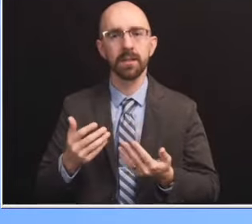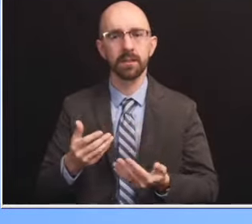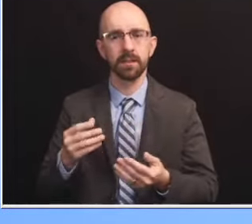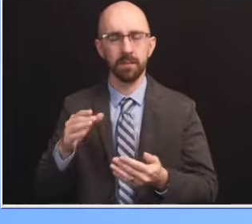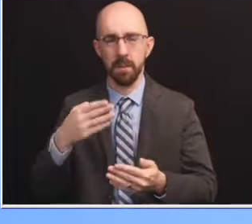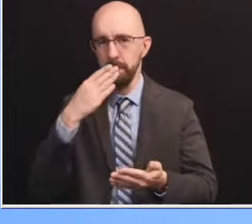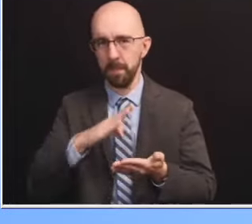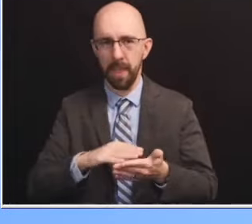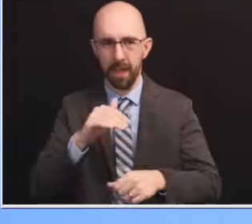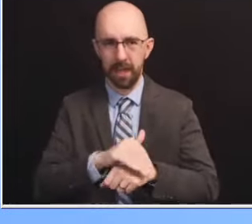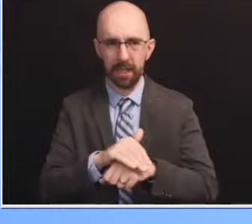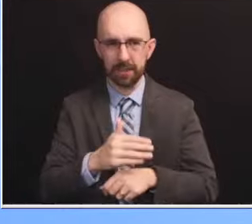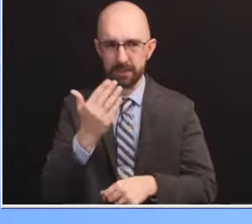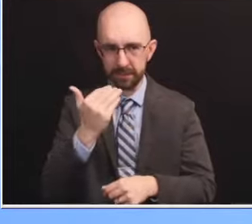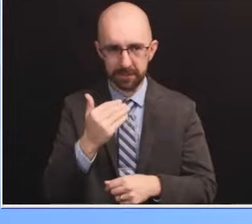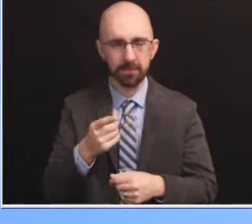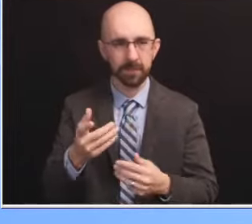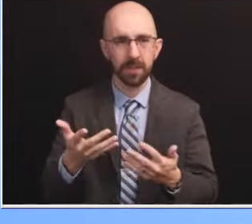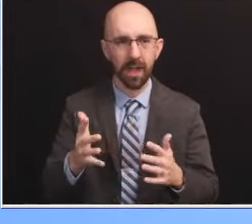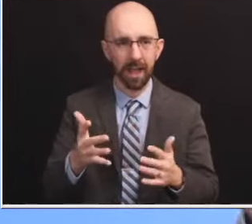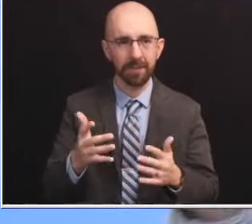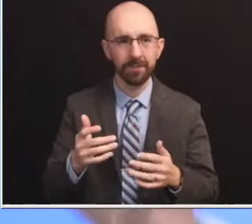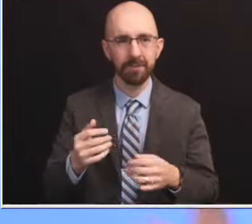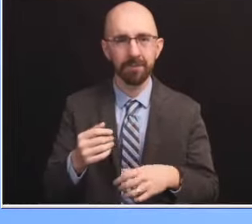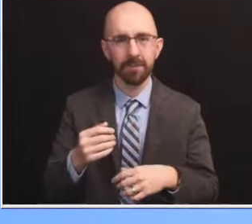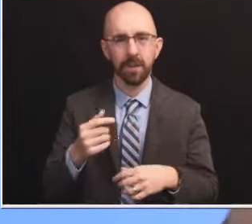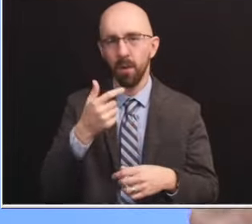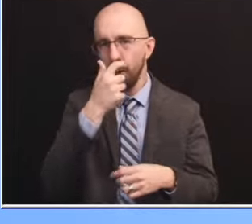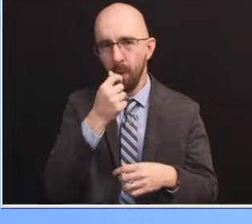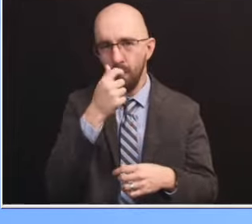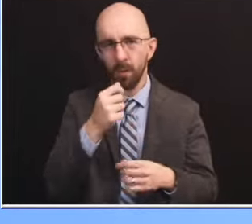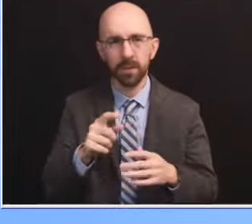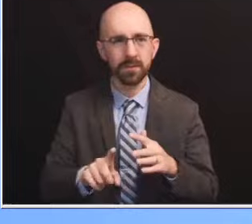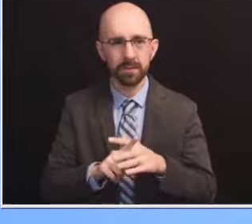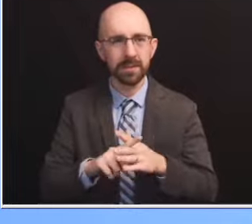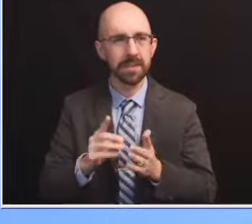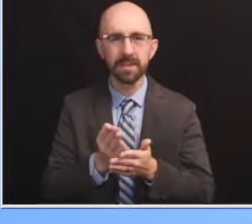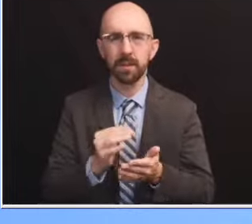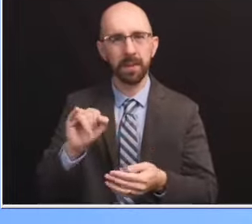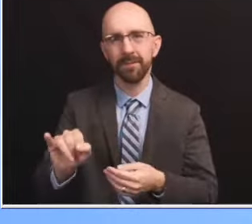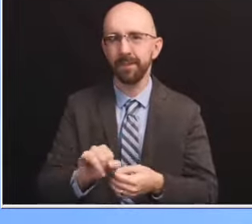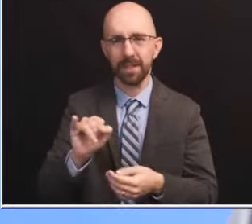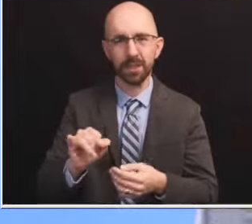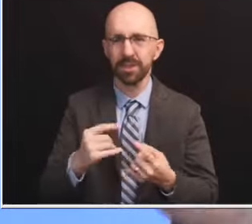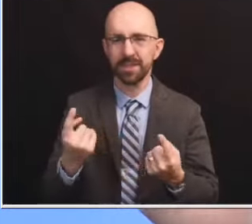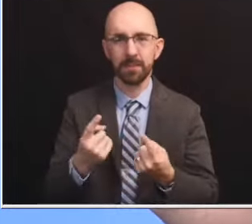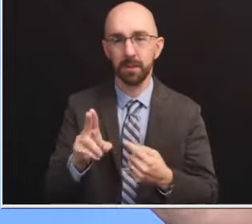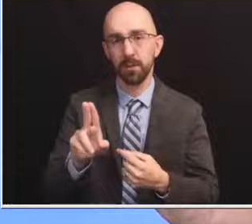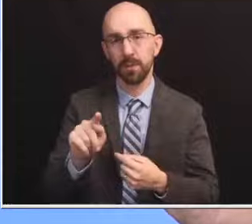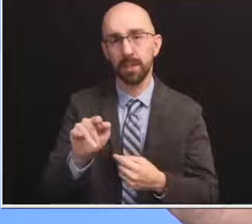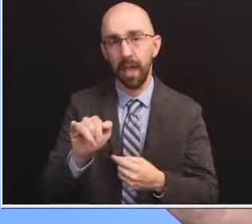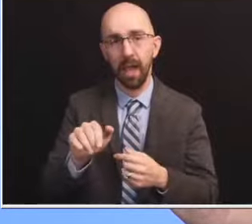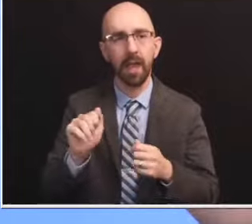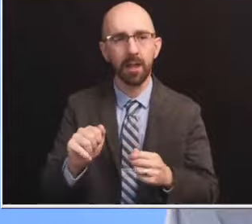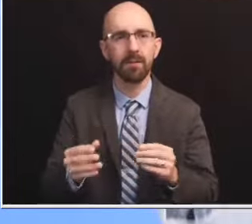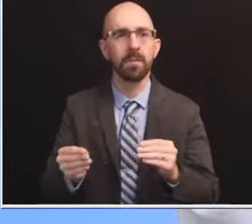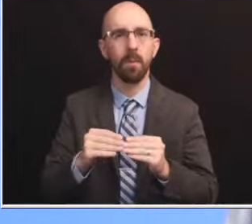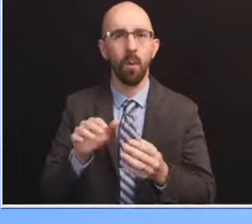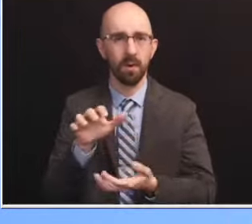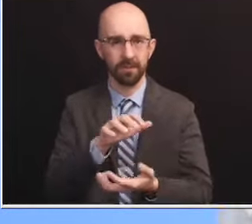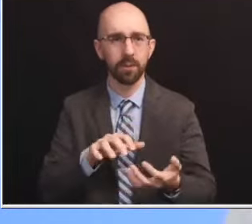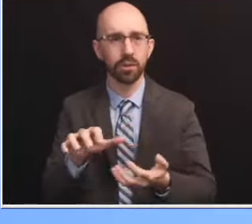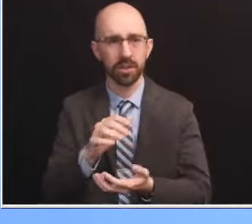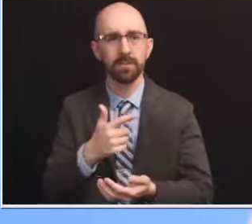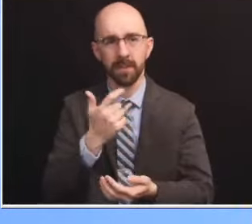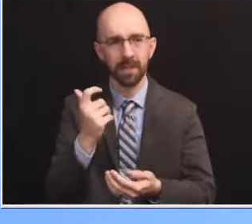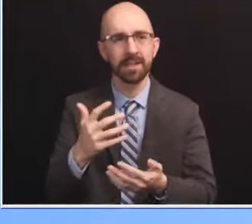sleep, you've got a cold brewing, right? Some sort of infection brewing, even as simple as a UTI. Could have a lot more confusion because it's